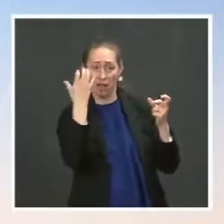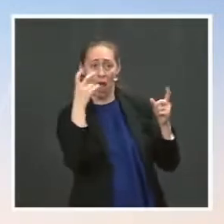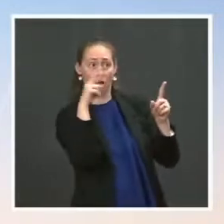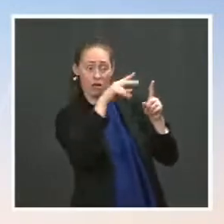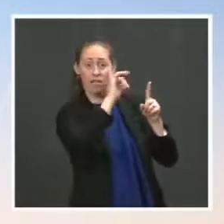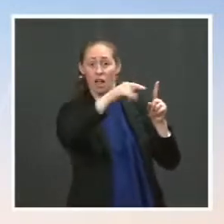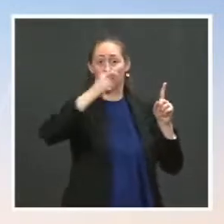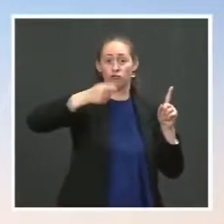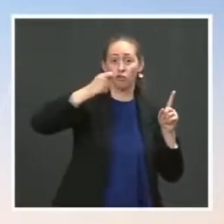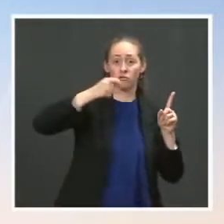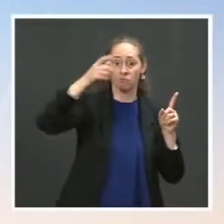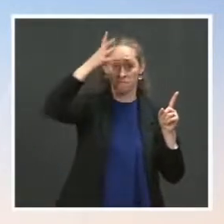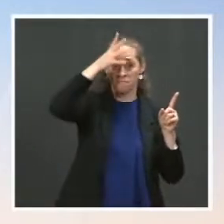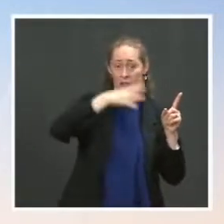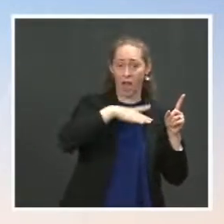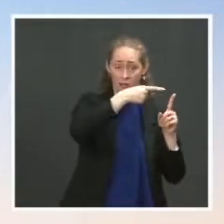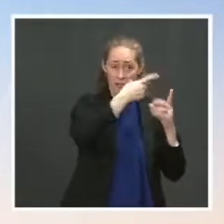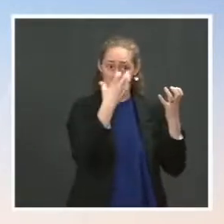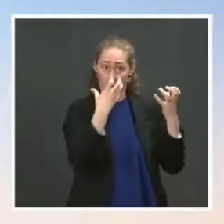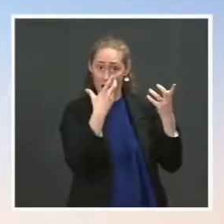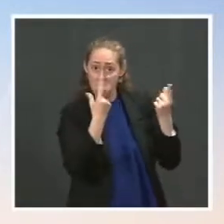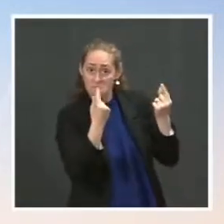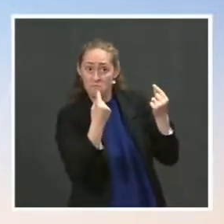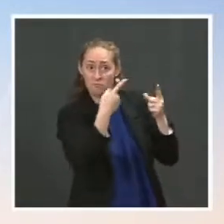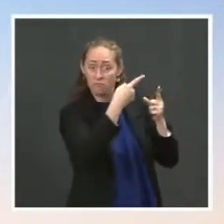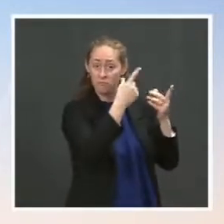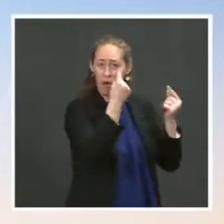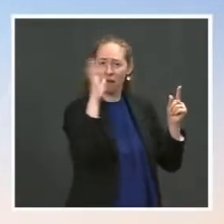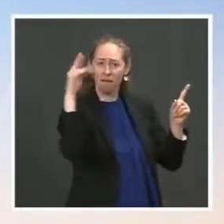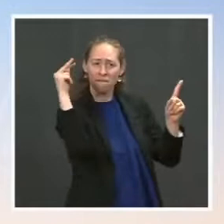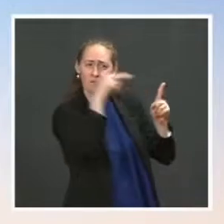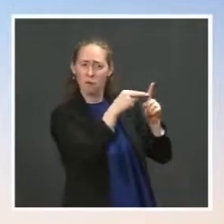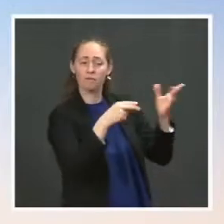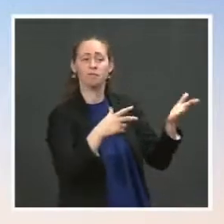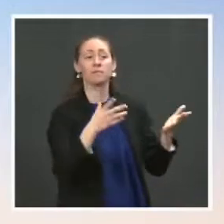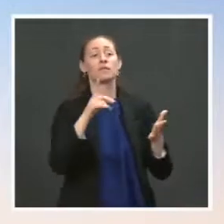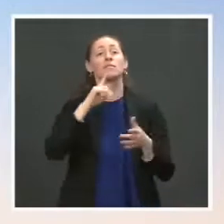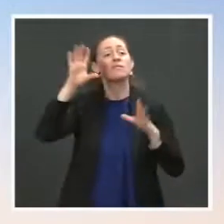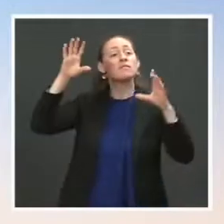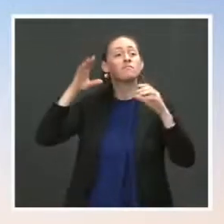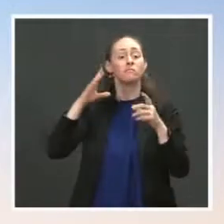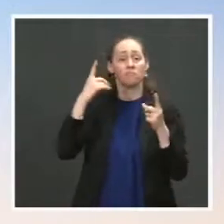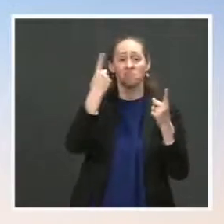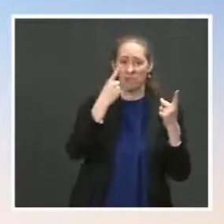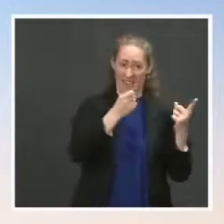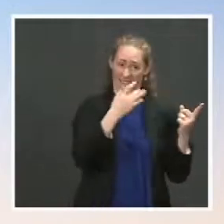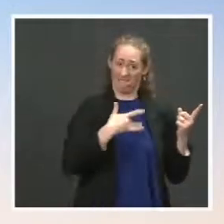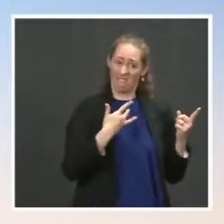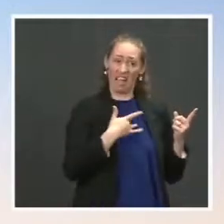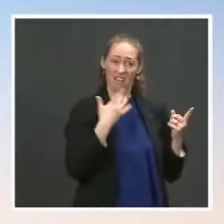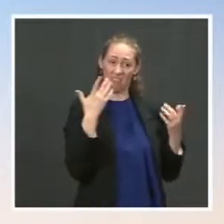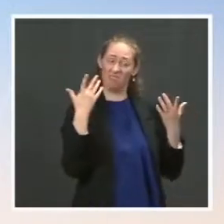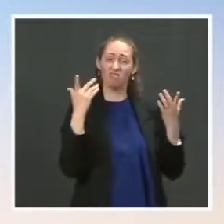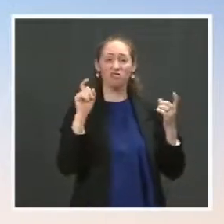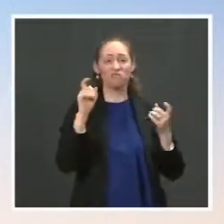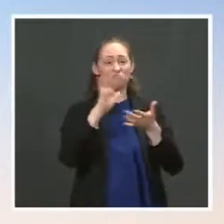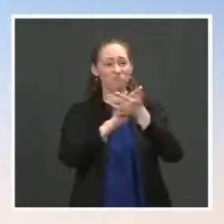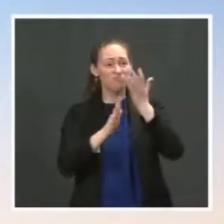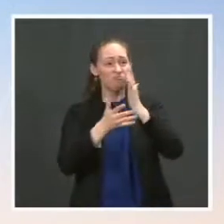decision Justice Breyer will make when he decides it's time to no longer serve on the Supreme Court. So should the groups pushing for him to go back